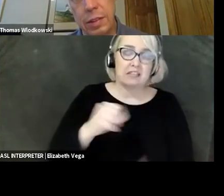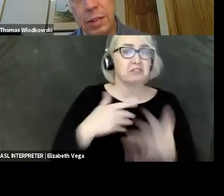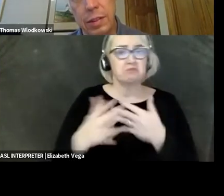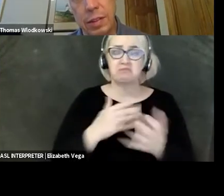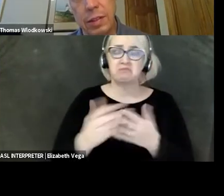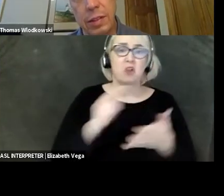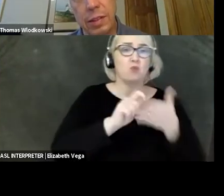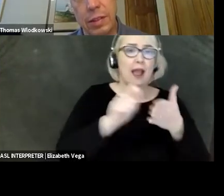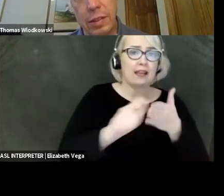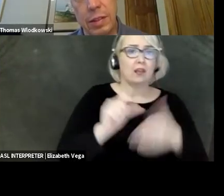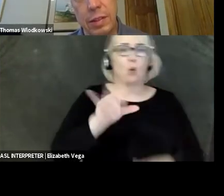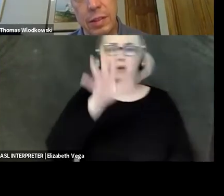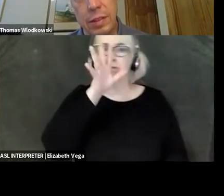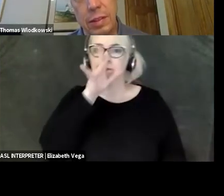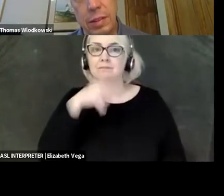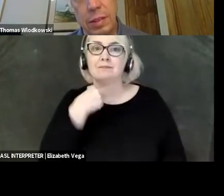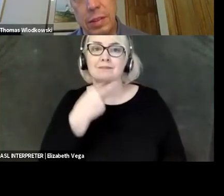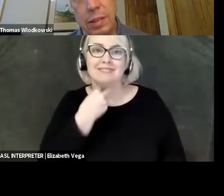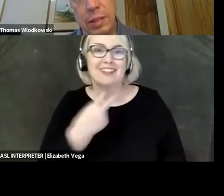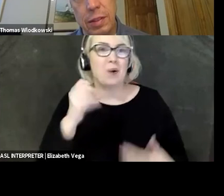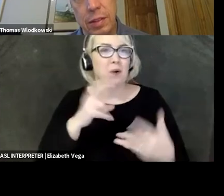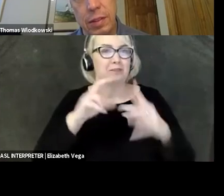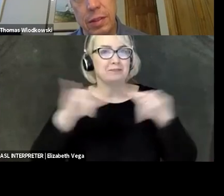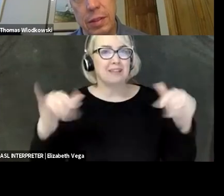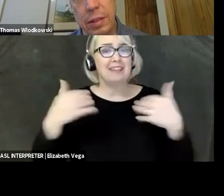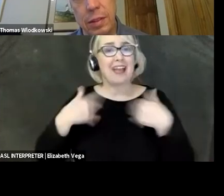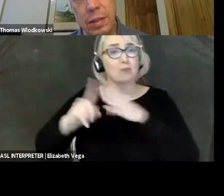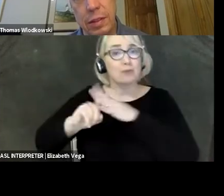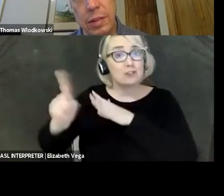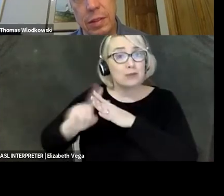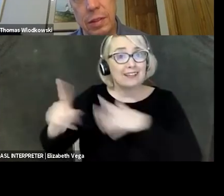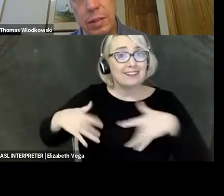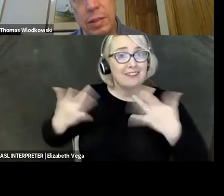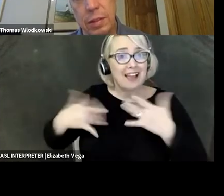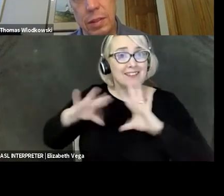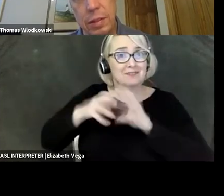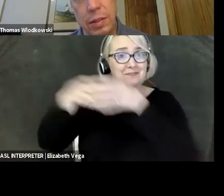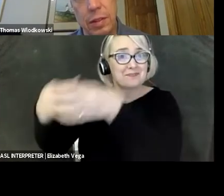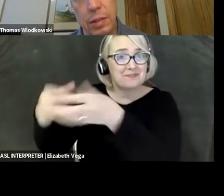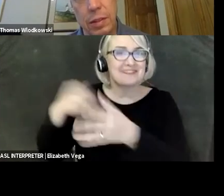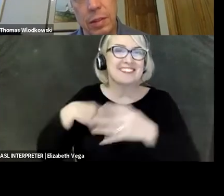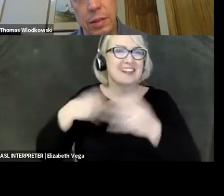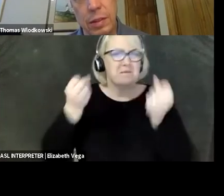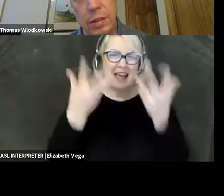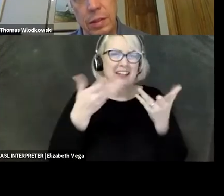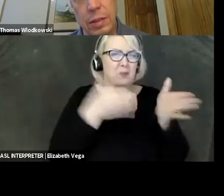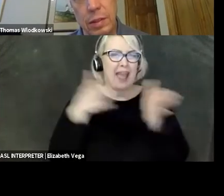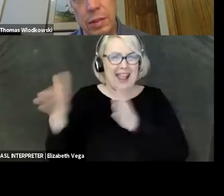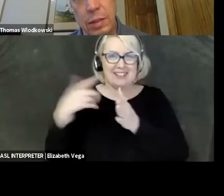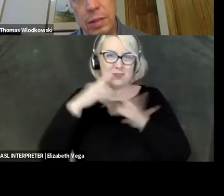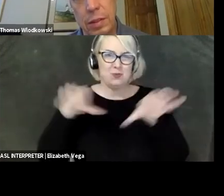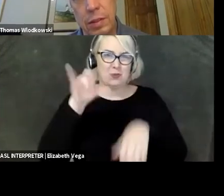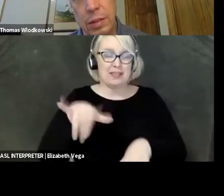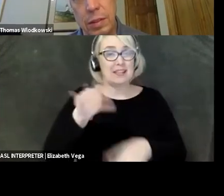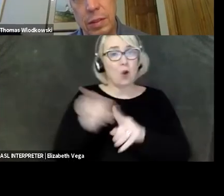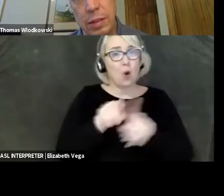narrating or what have you. So there are retreats to take place. There's so many ways to do this. And also, just an FYI, I'm